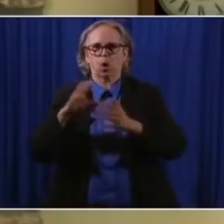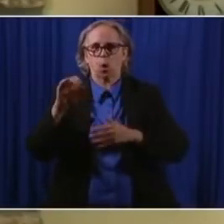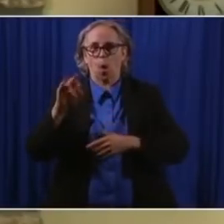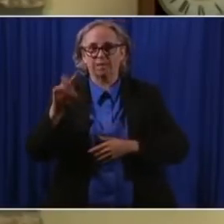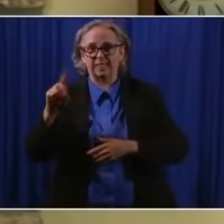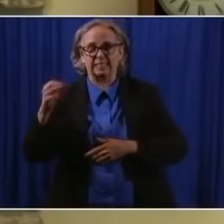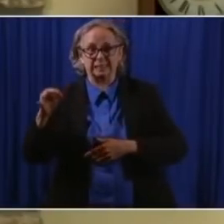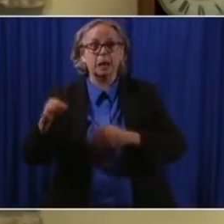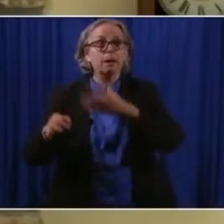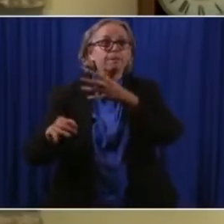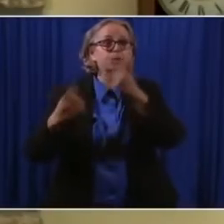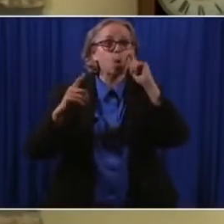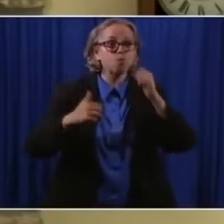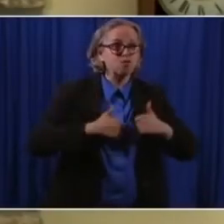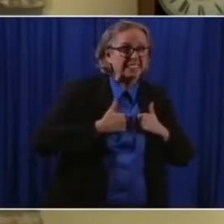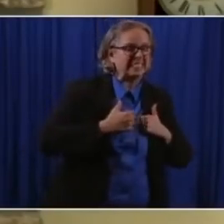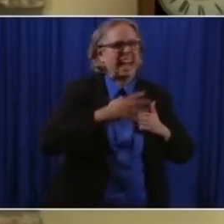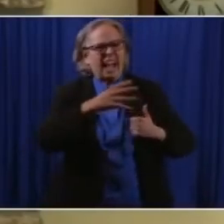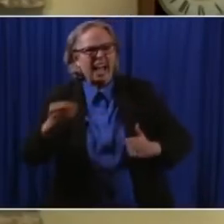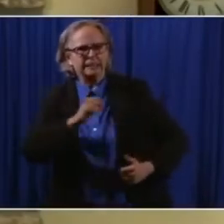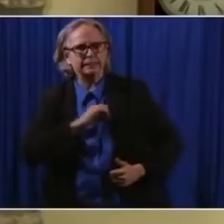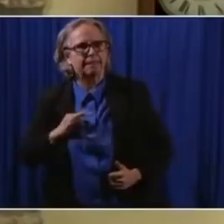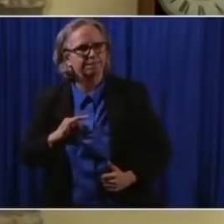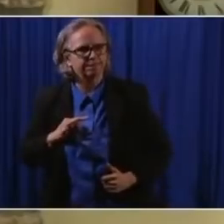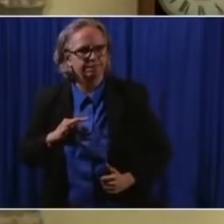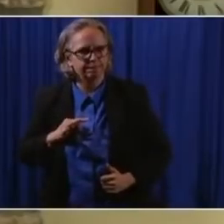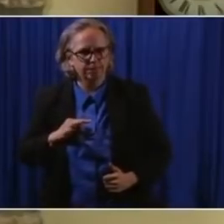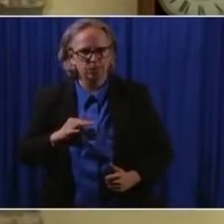guidance will be available at